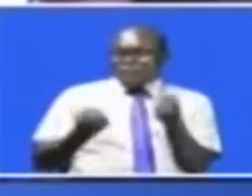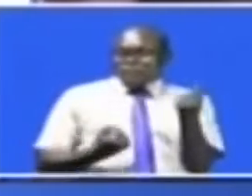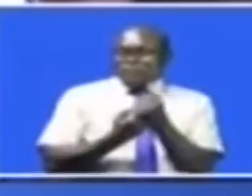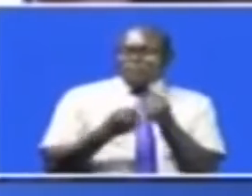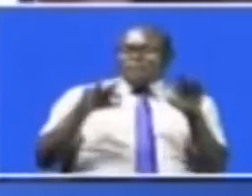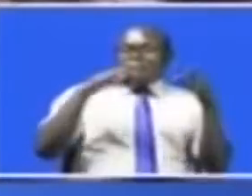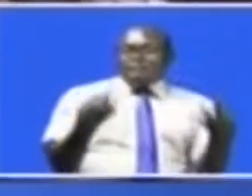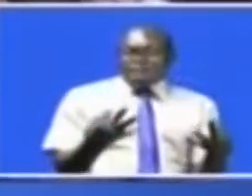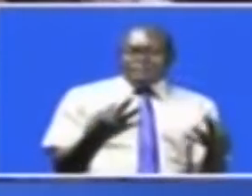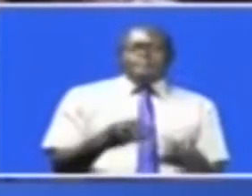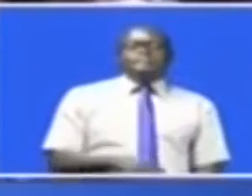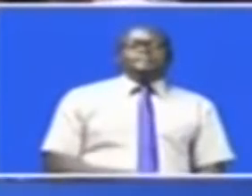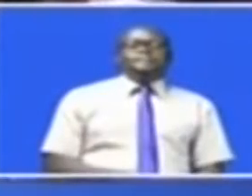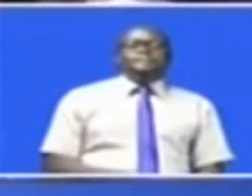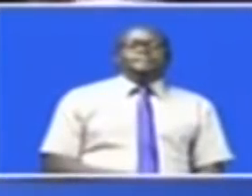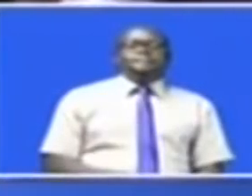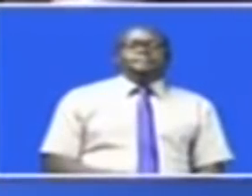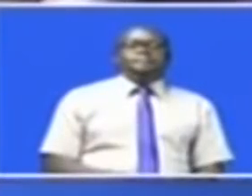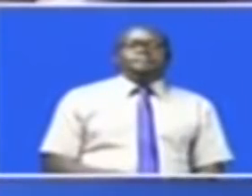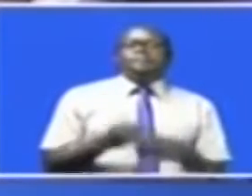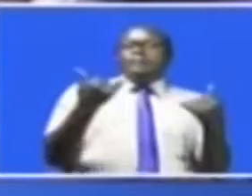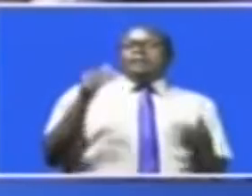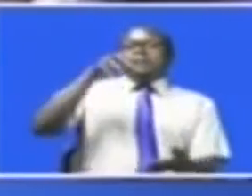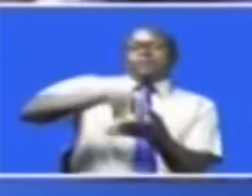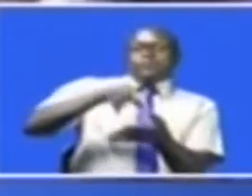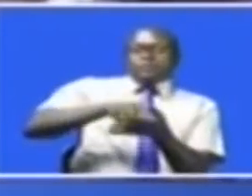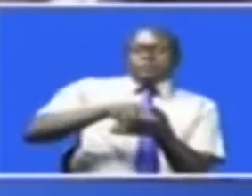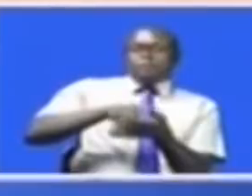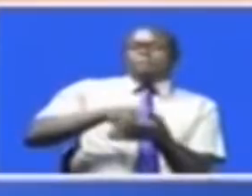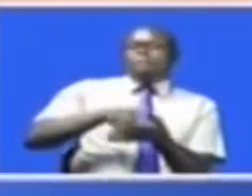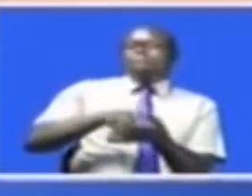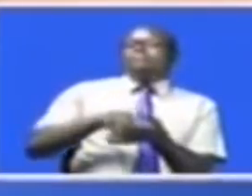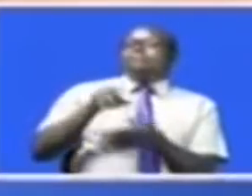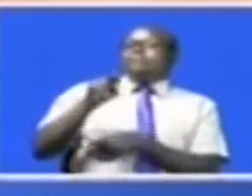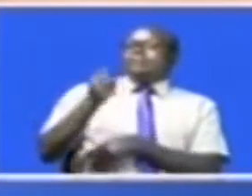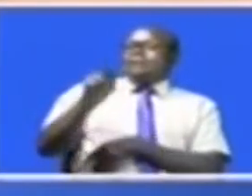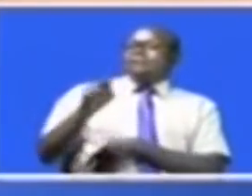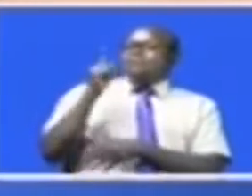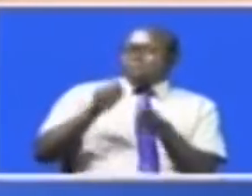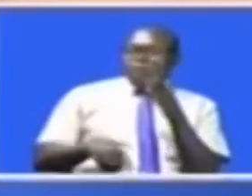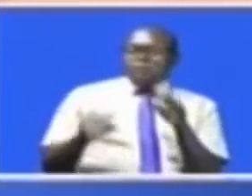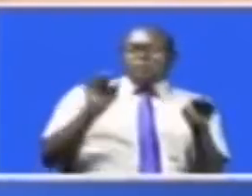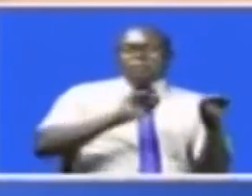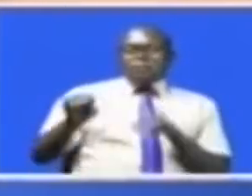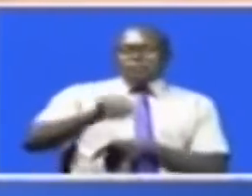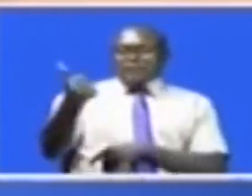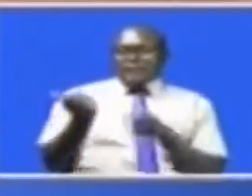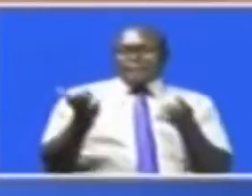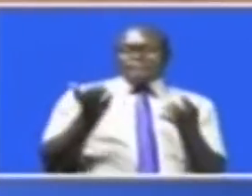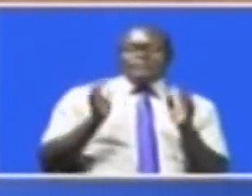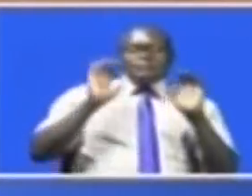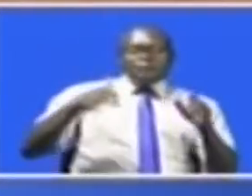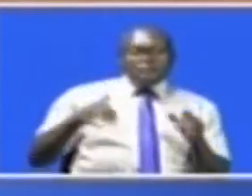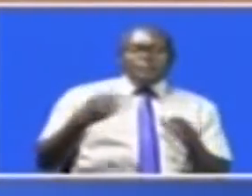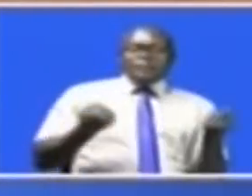sustain their livelihoods. With the current situation as it is, Nancy says she is considering venturing into farming